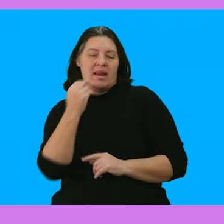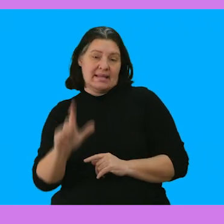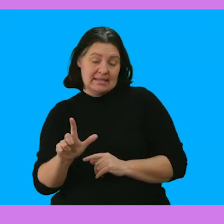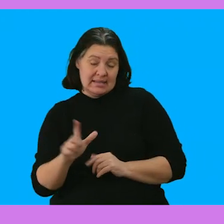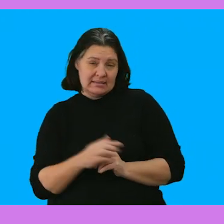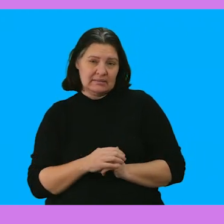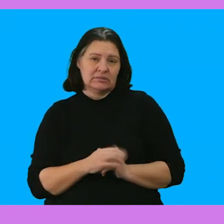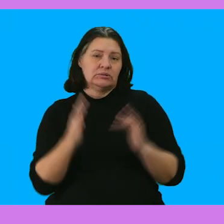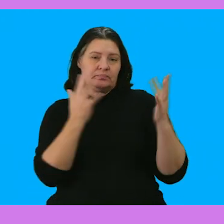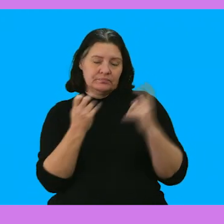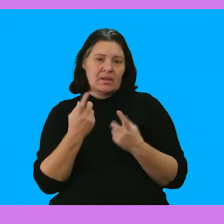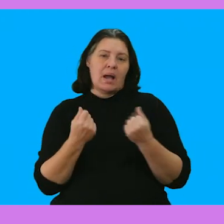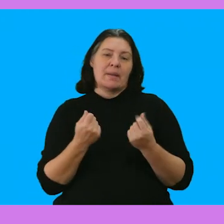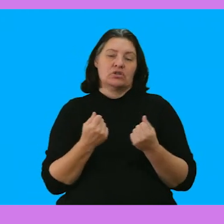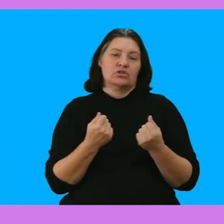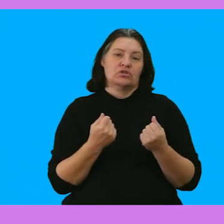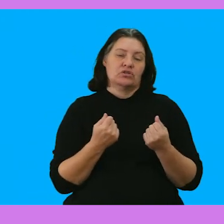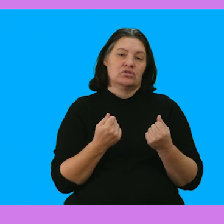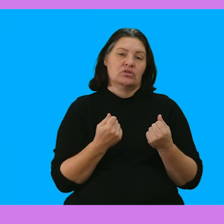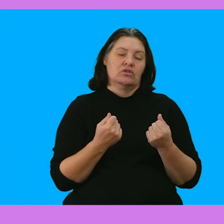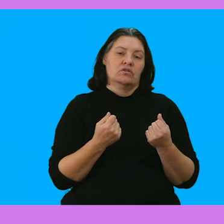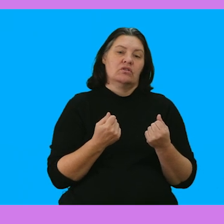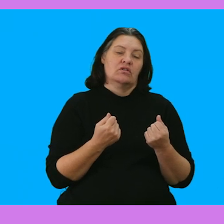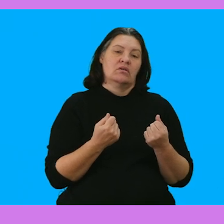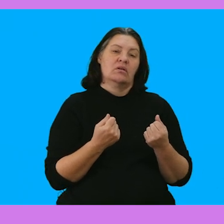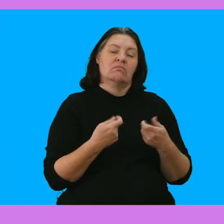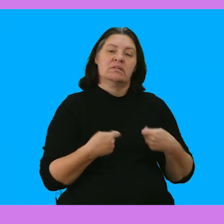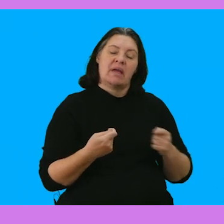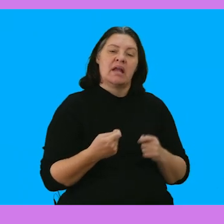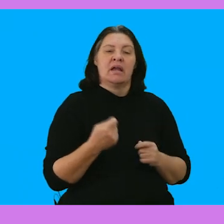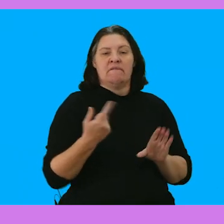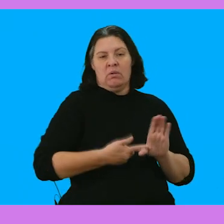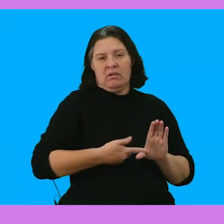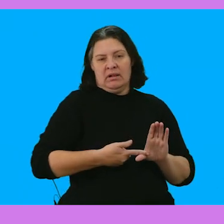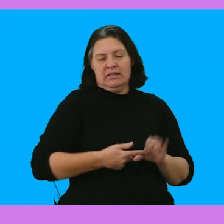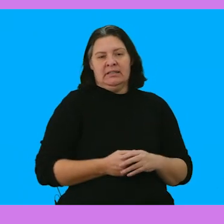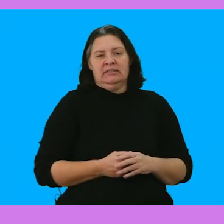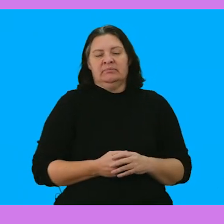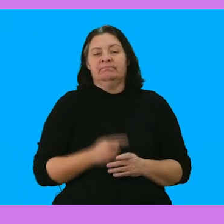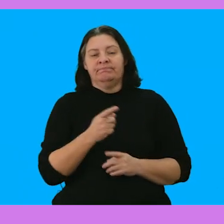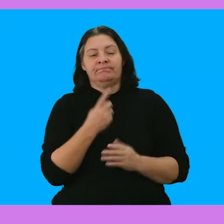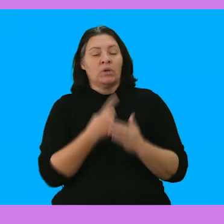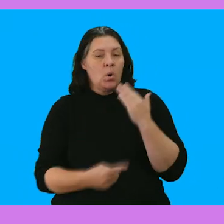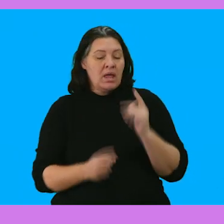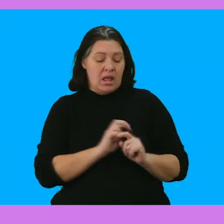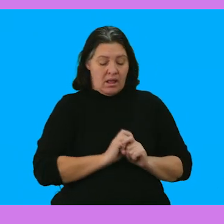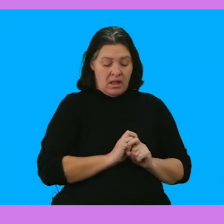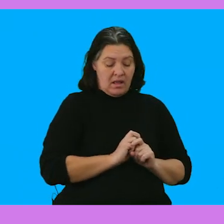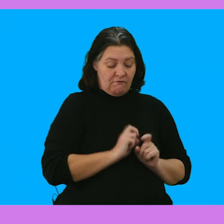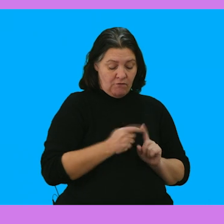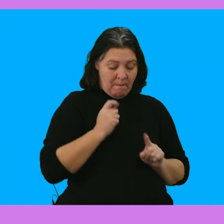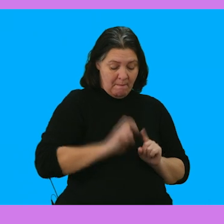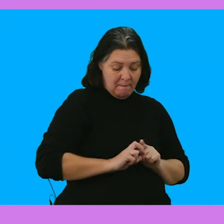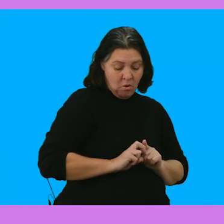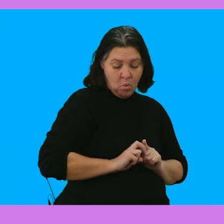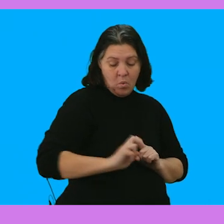we need to calculate? Calculate the amount of money, right, spent on fuel. Important to note, this is only for a